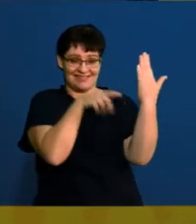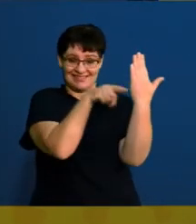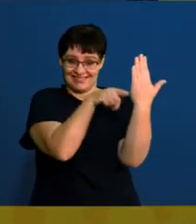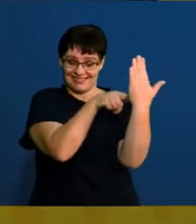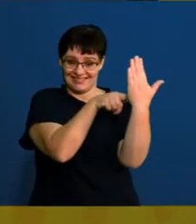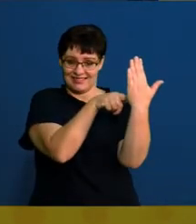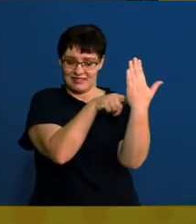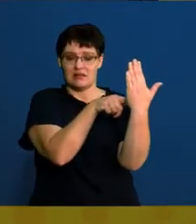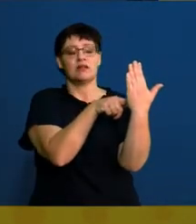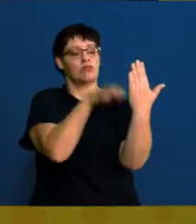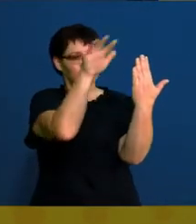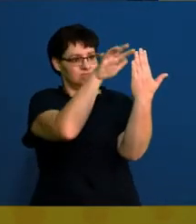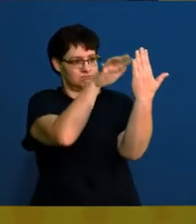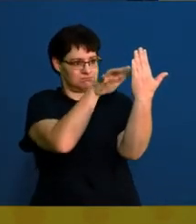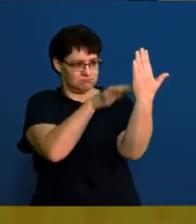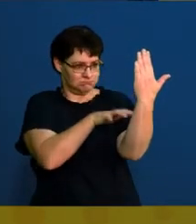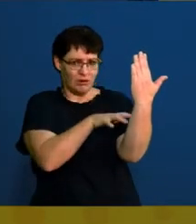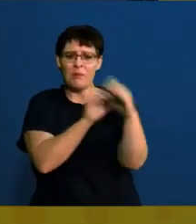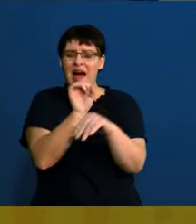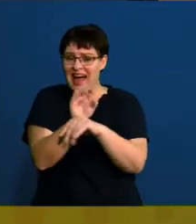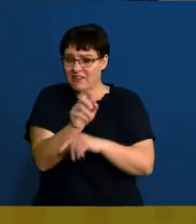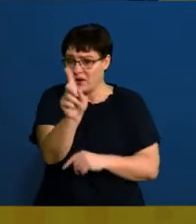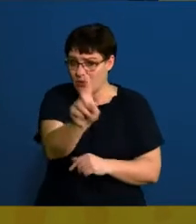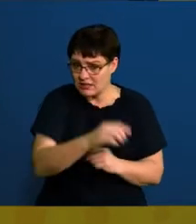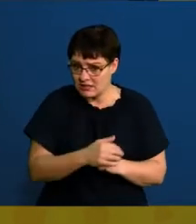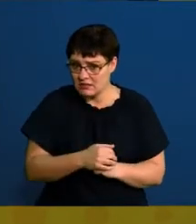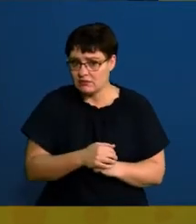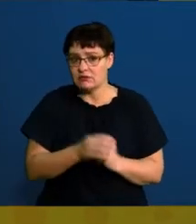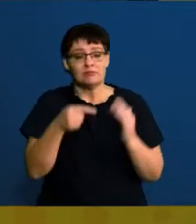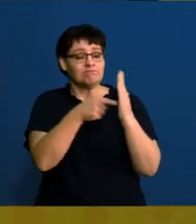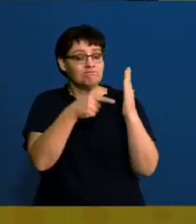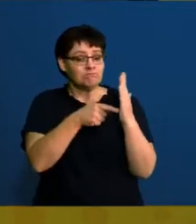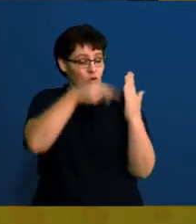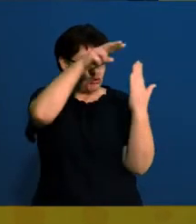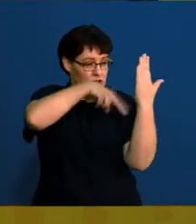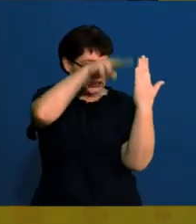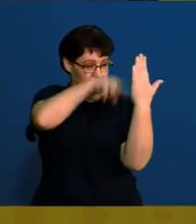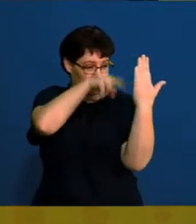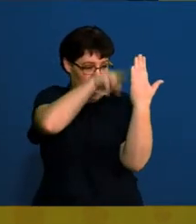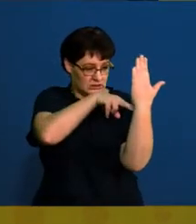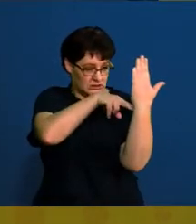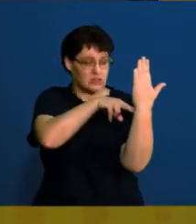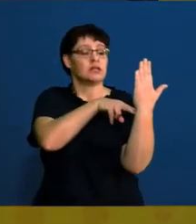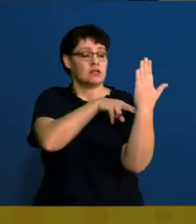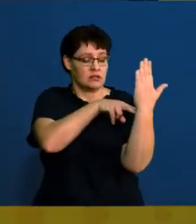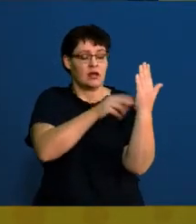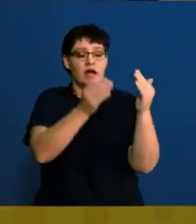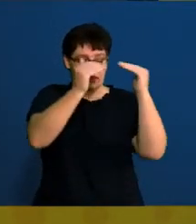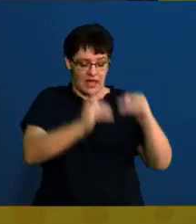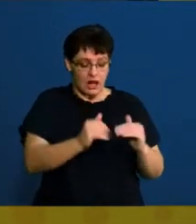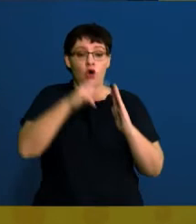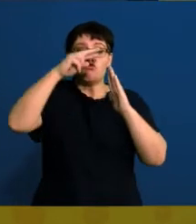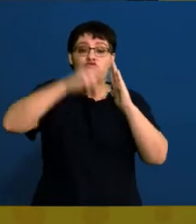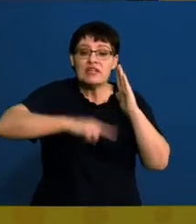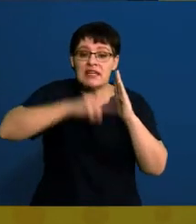it's a comprehension passage. I would advise you to read the comprehension at least once. Thereafter, read the